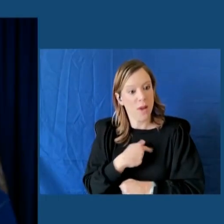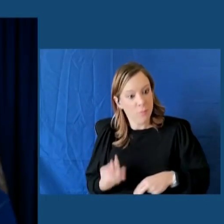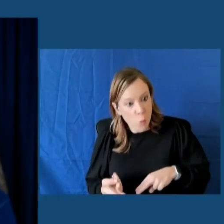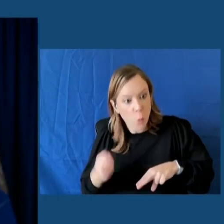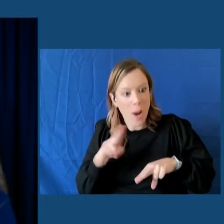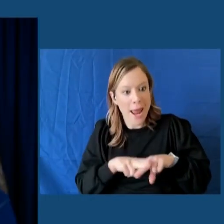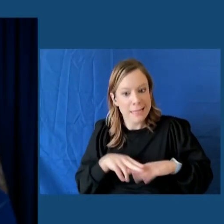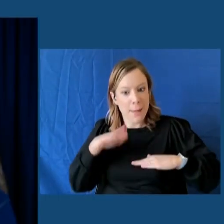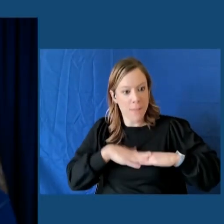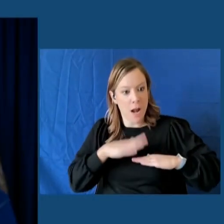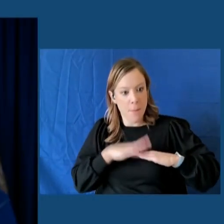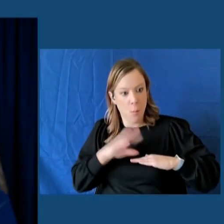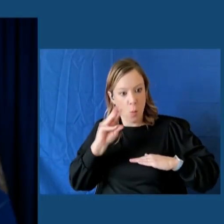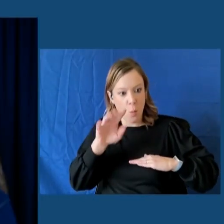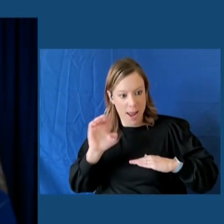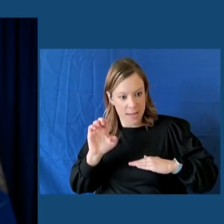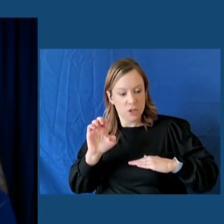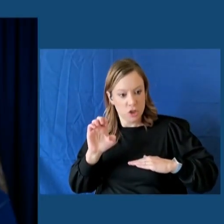inflation.